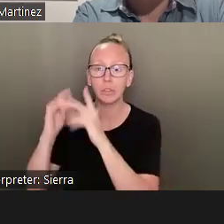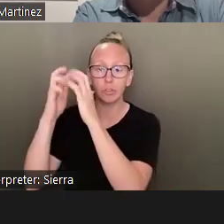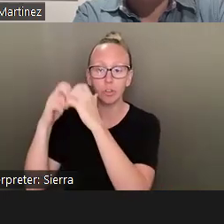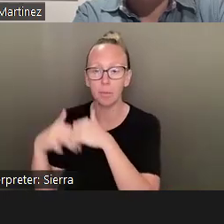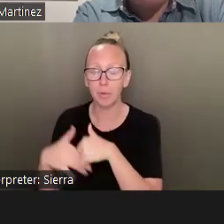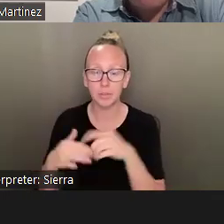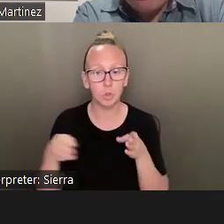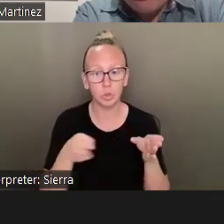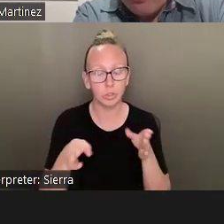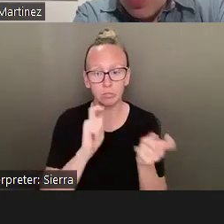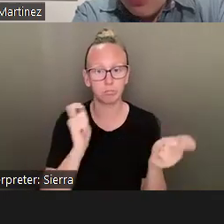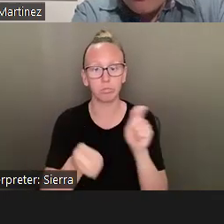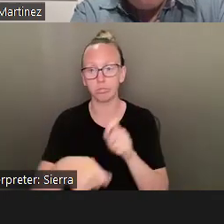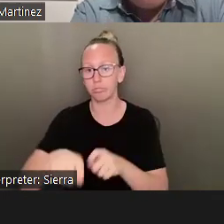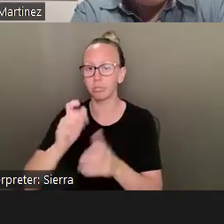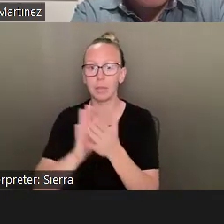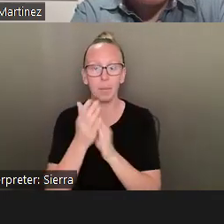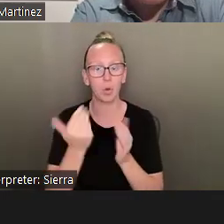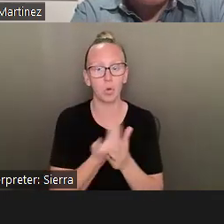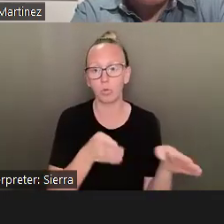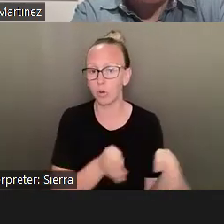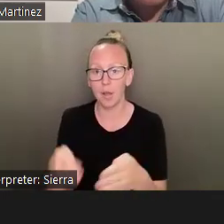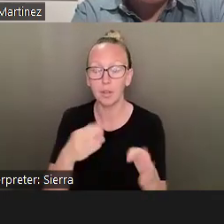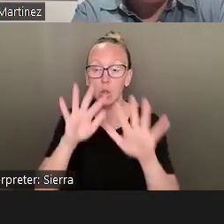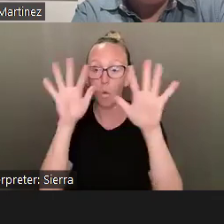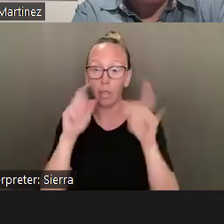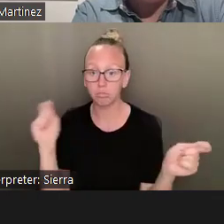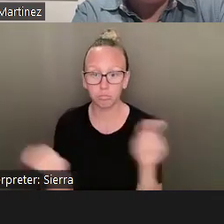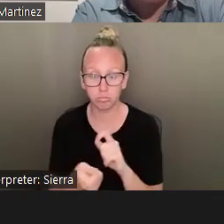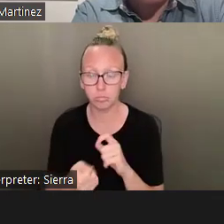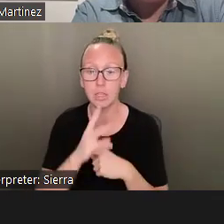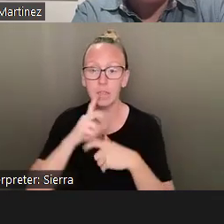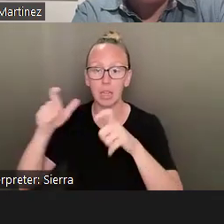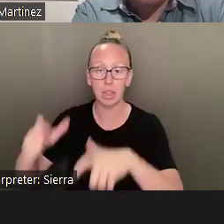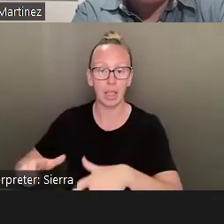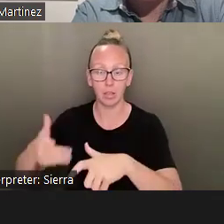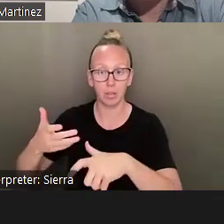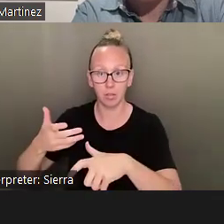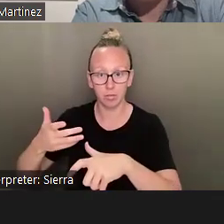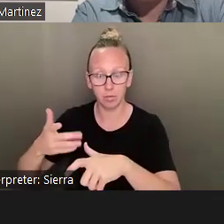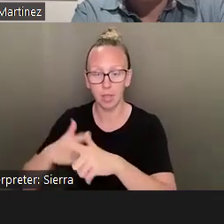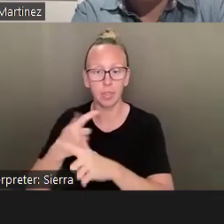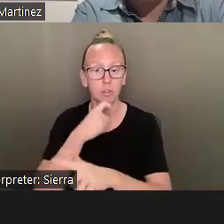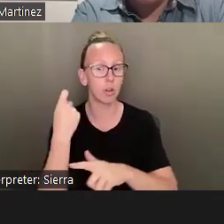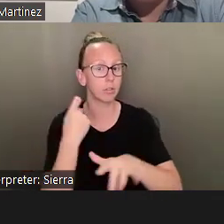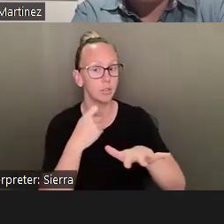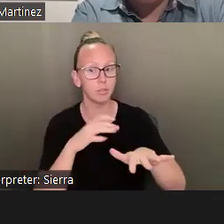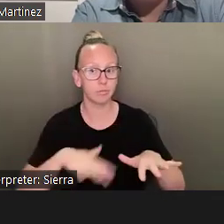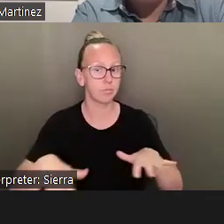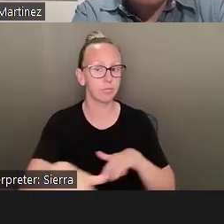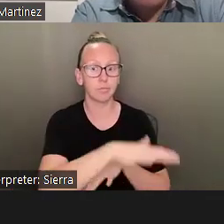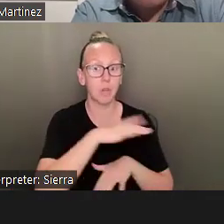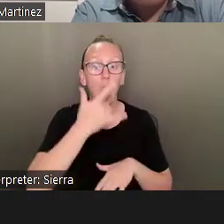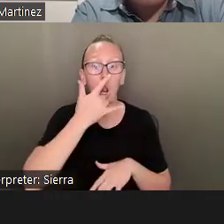new routes. Weather changes, a lake is born to fill a desert is born in the shape of a